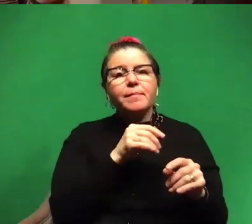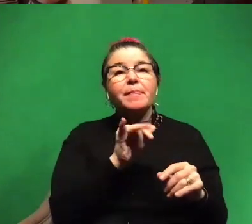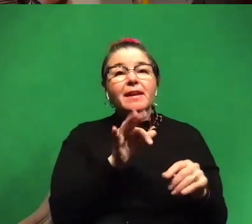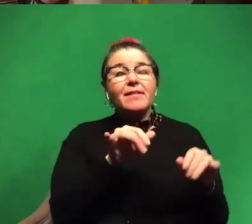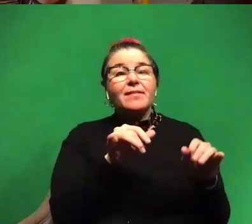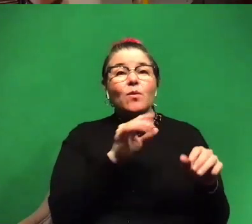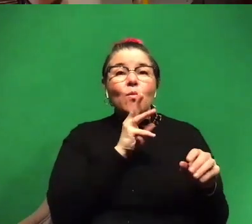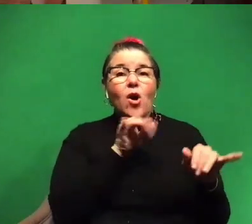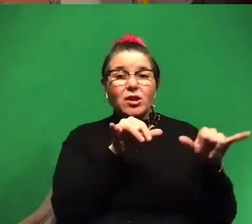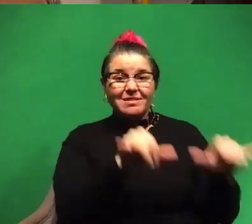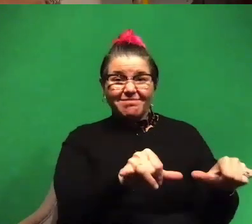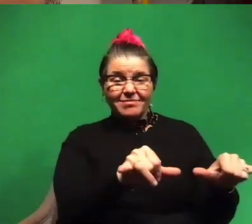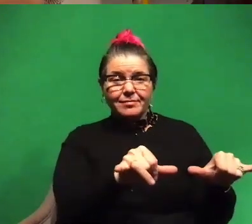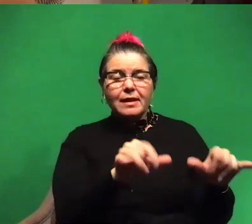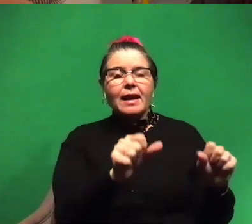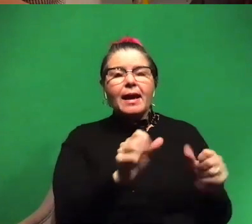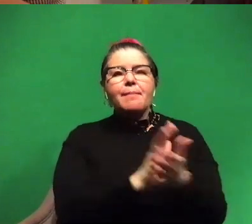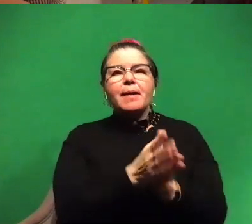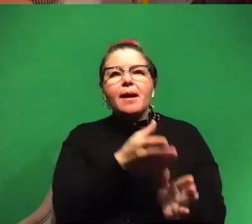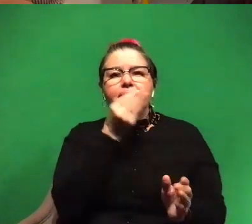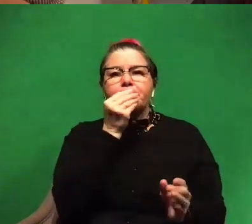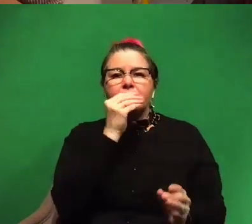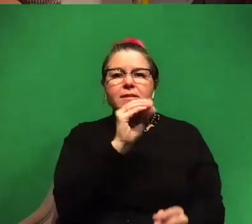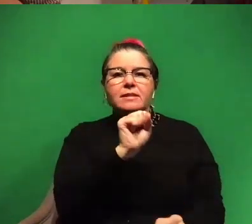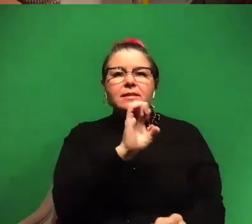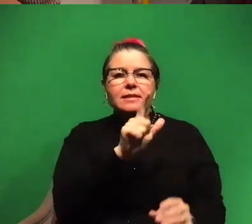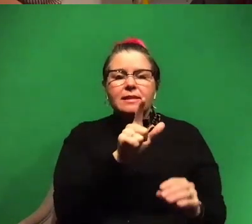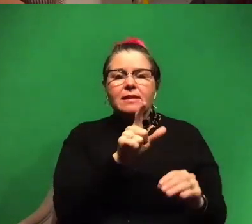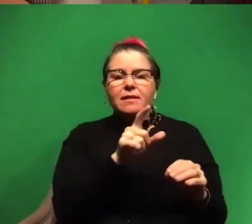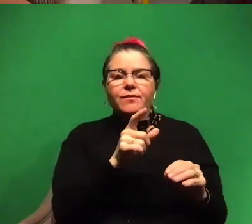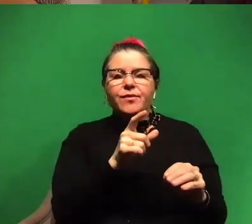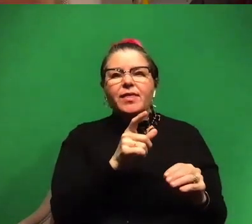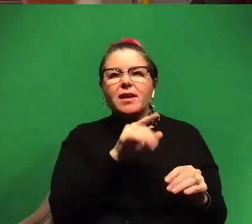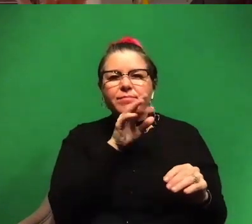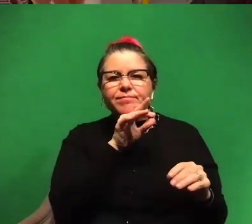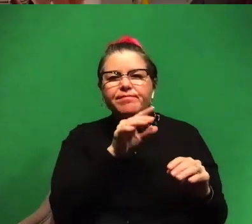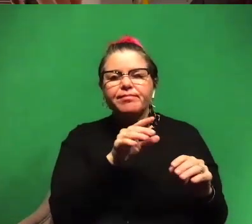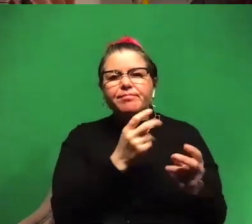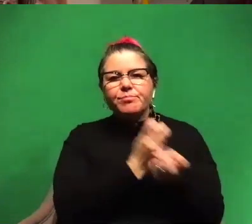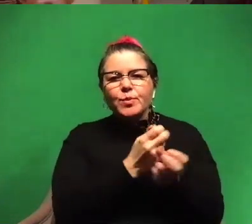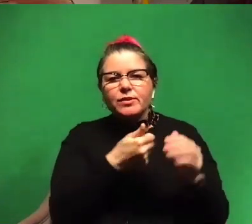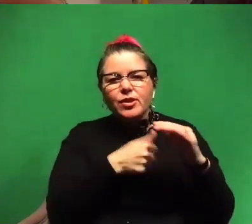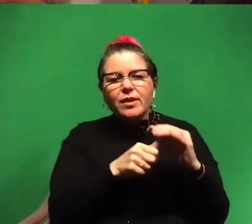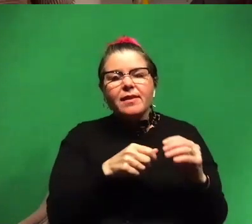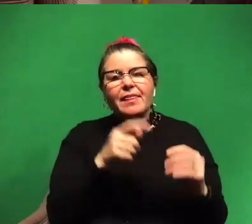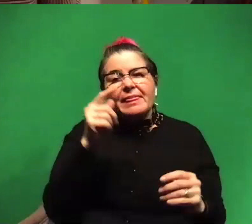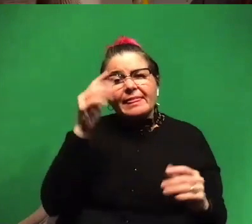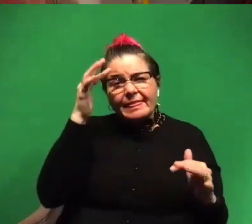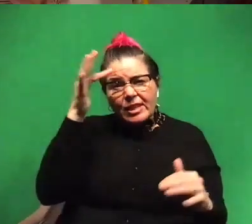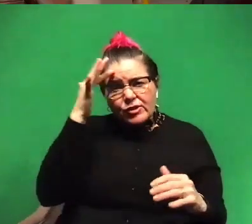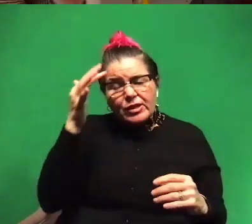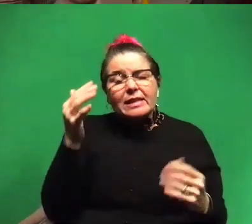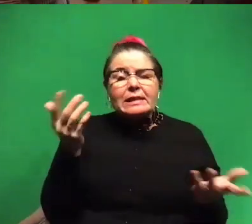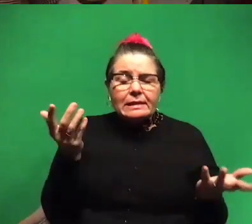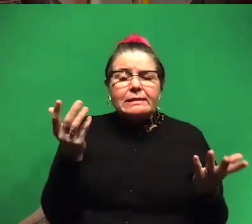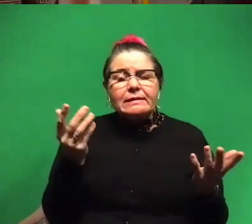can actually act as like a seal for the contaminants underneath. it's good in theory, and there's some mines that use kind